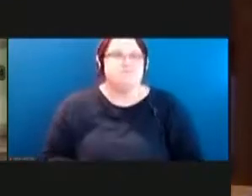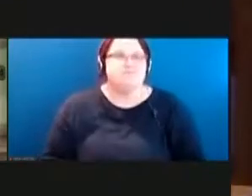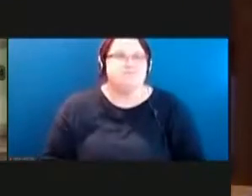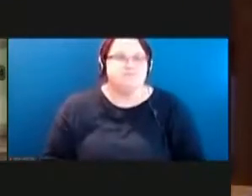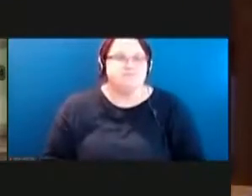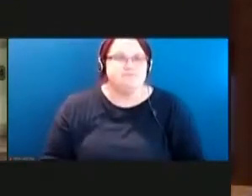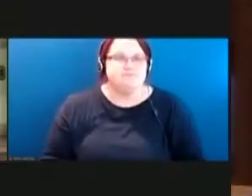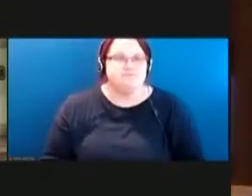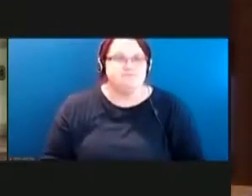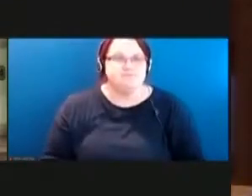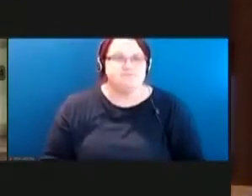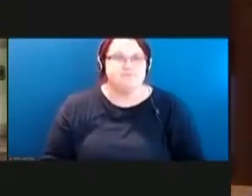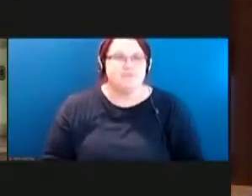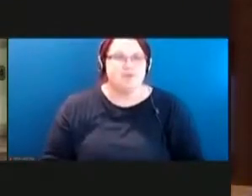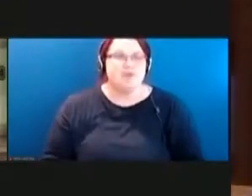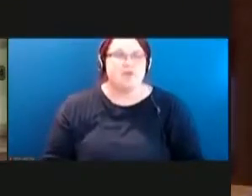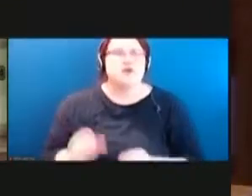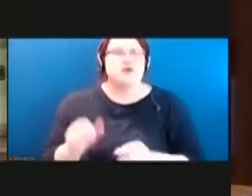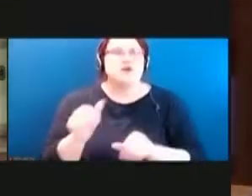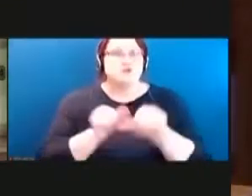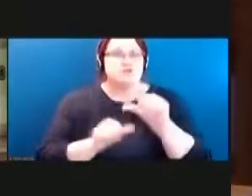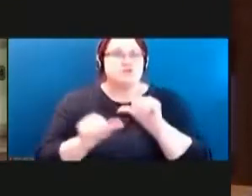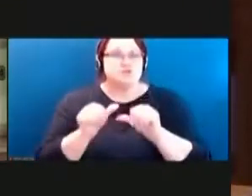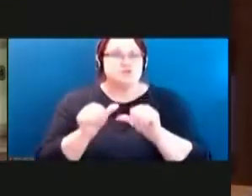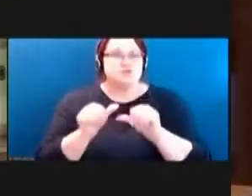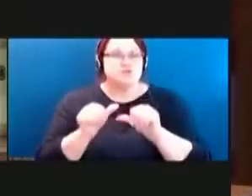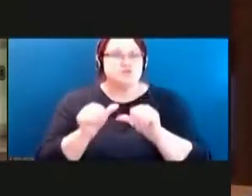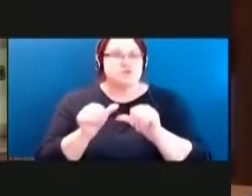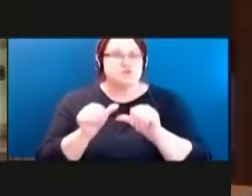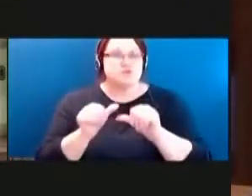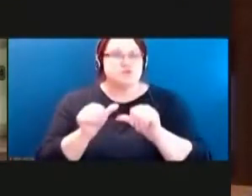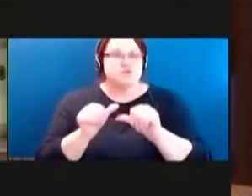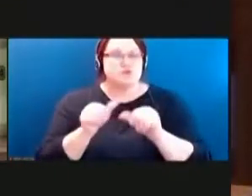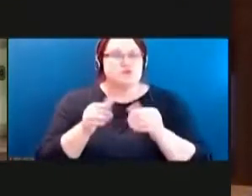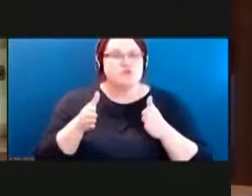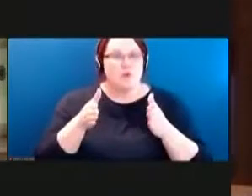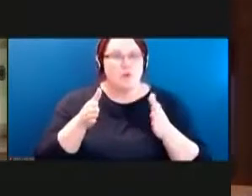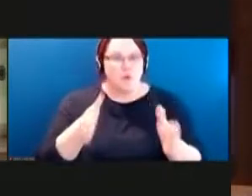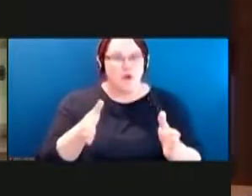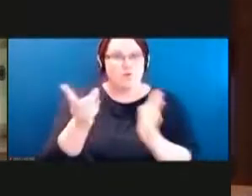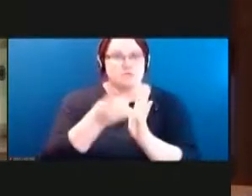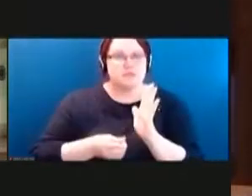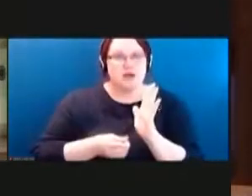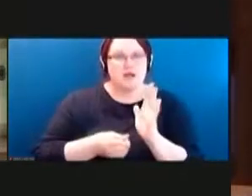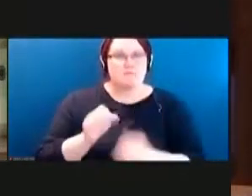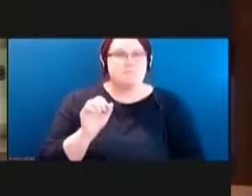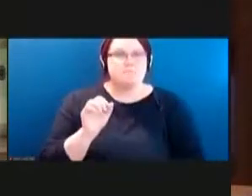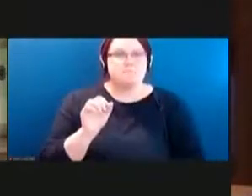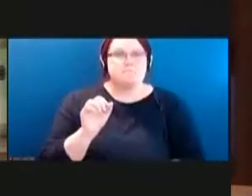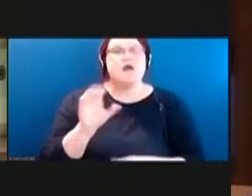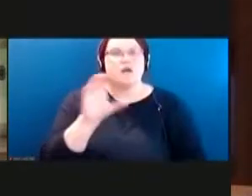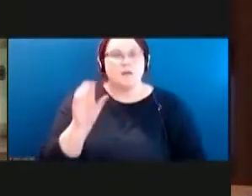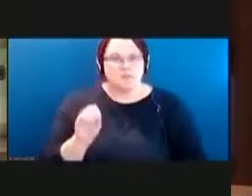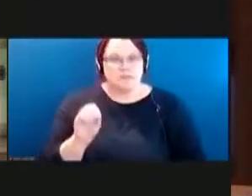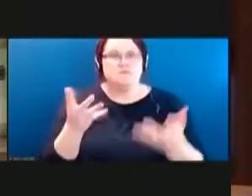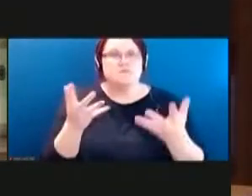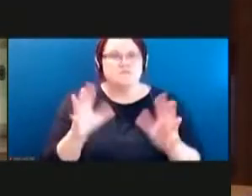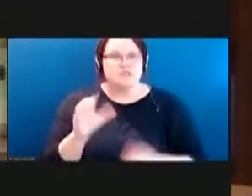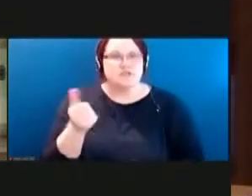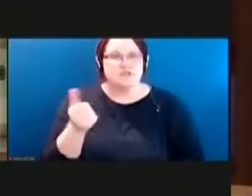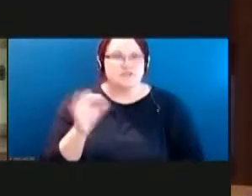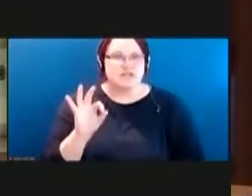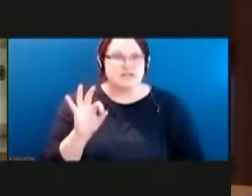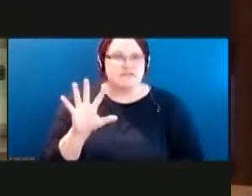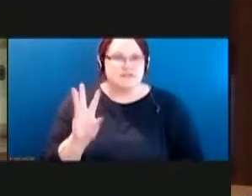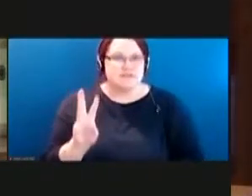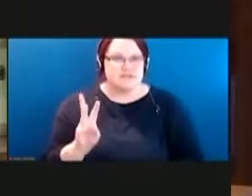The social hall wing was designed by Sharov and Lefkowitz and completed in 1956 and is